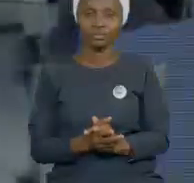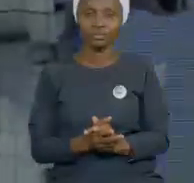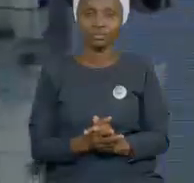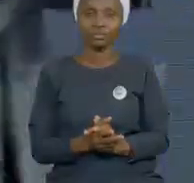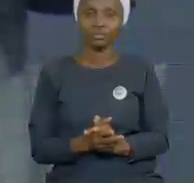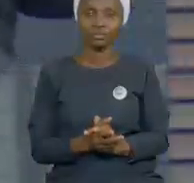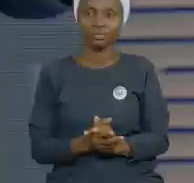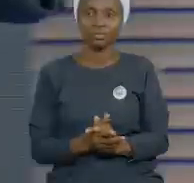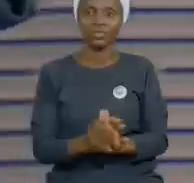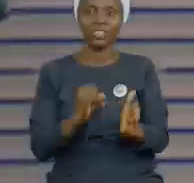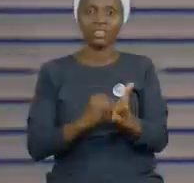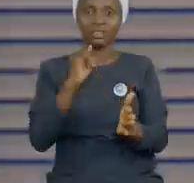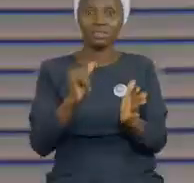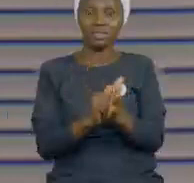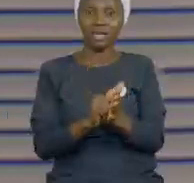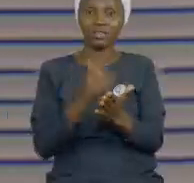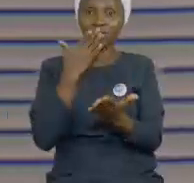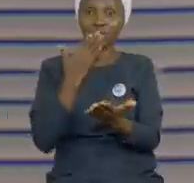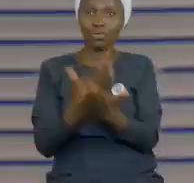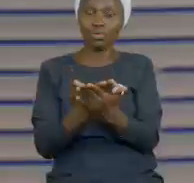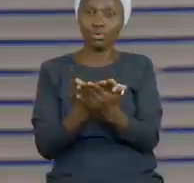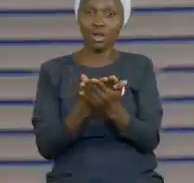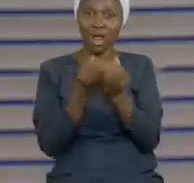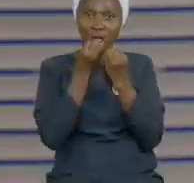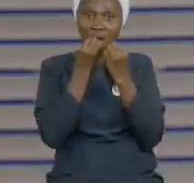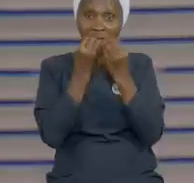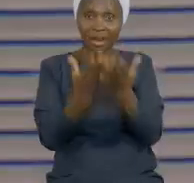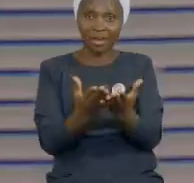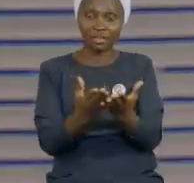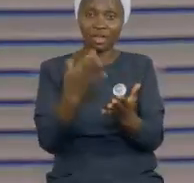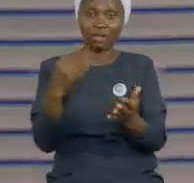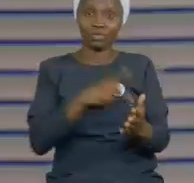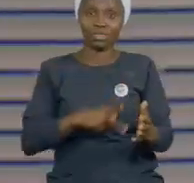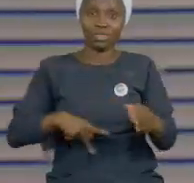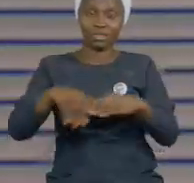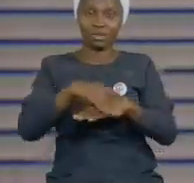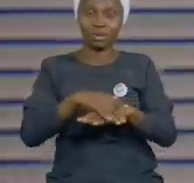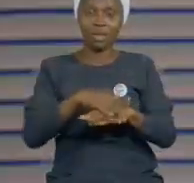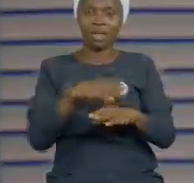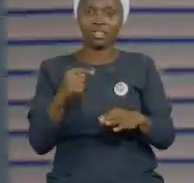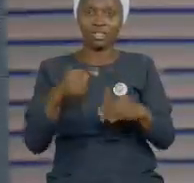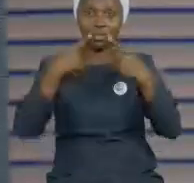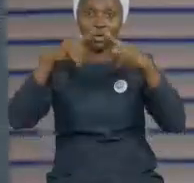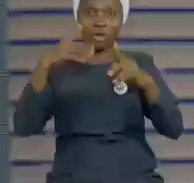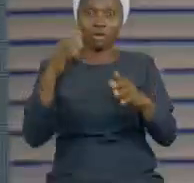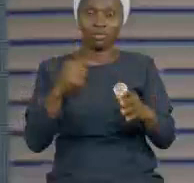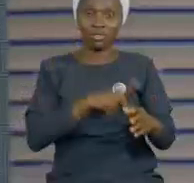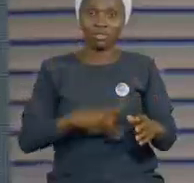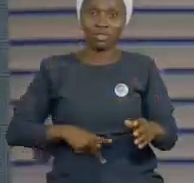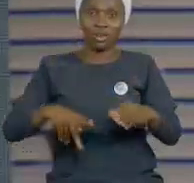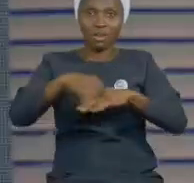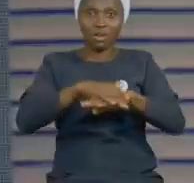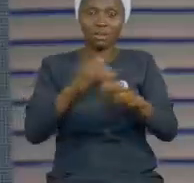It is the good news of the kingdom, the proclamation of the kingdom that breaks every yoke in